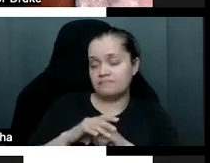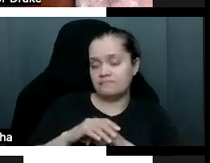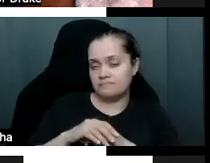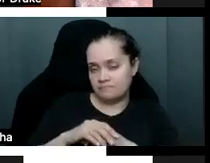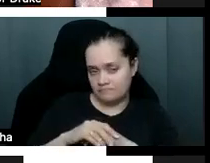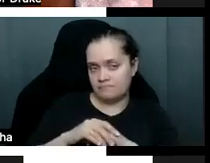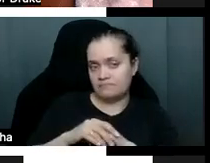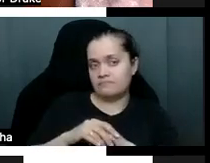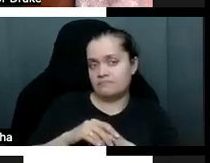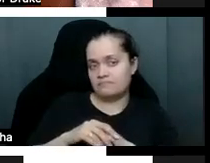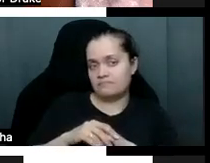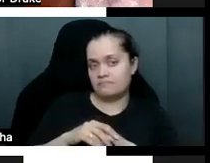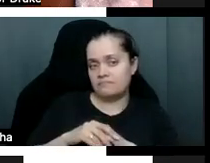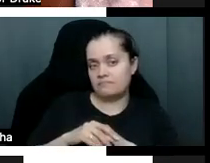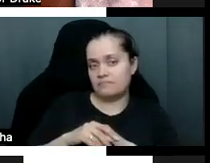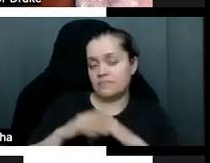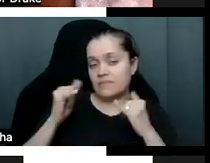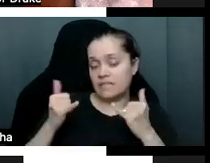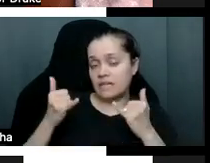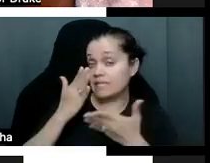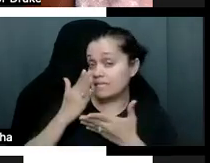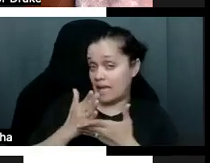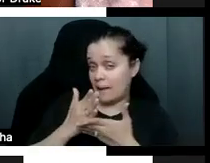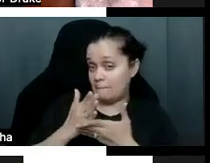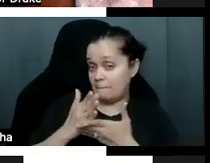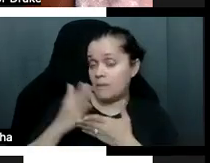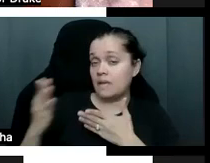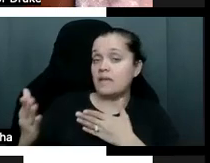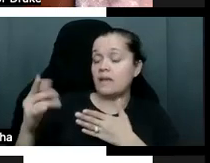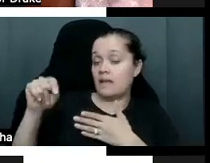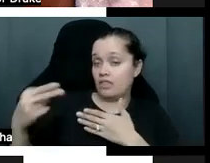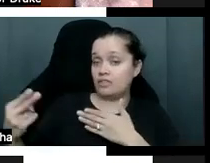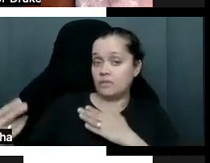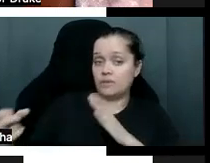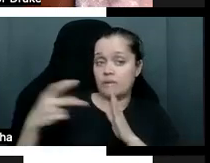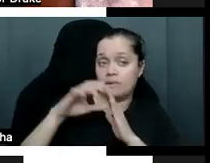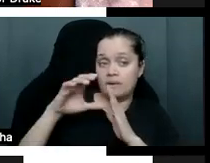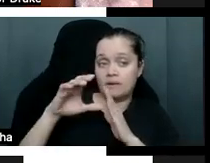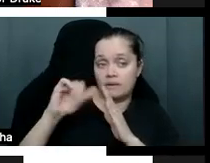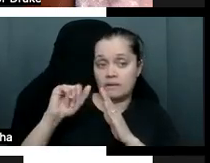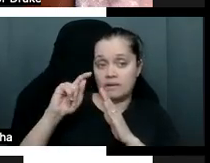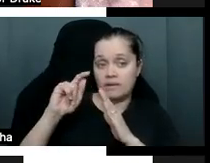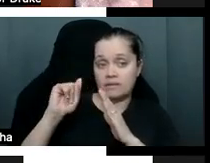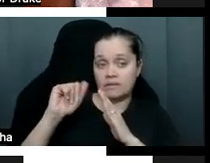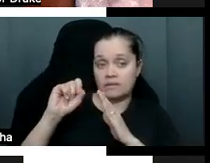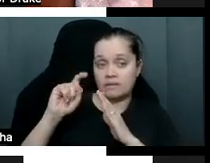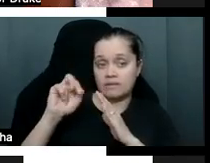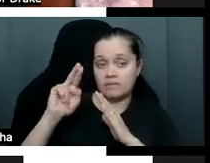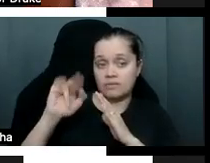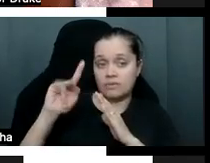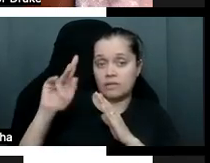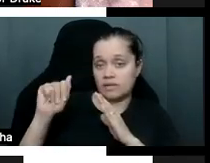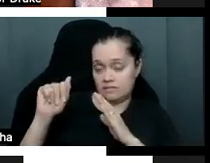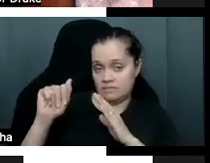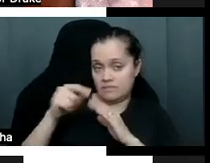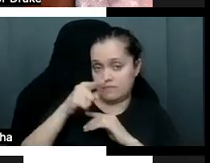so I'm going to leave it there. We're going to come back to this word, katastroika. Steve Roosevelt has made